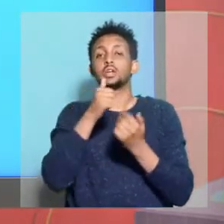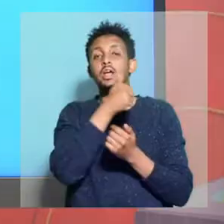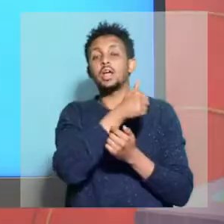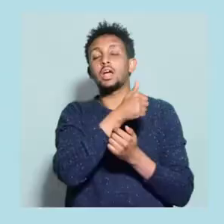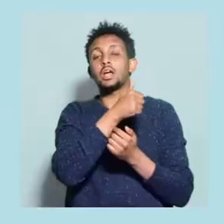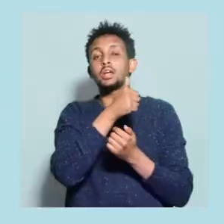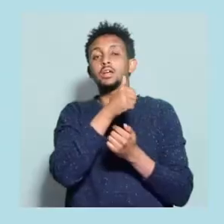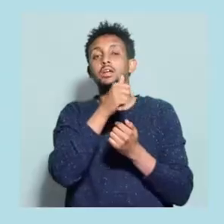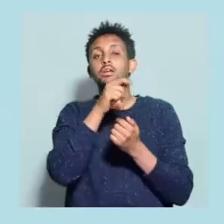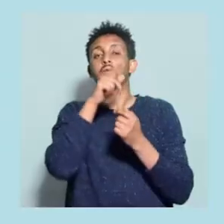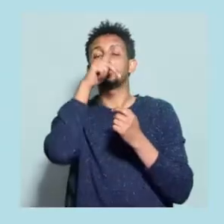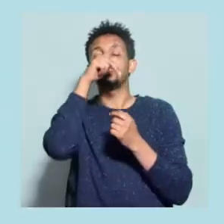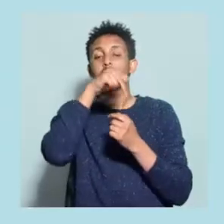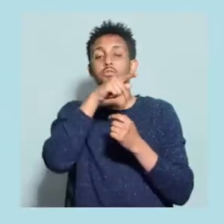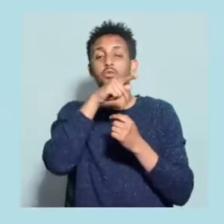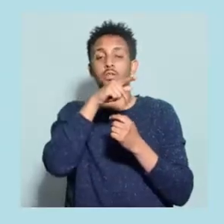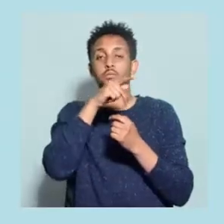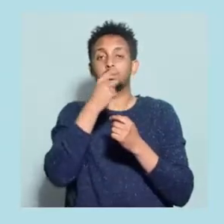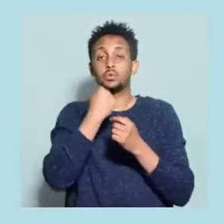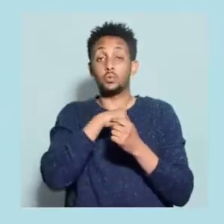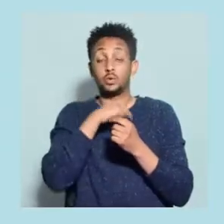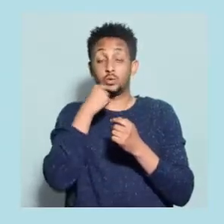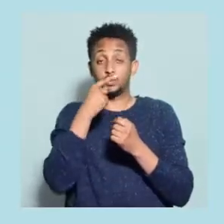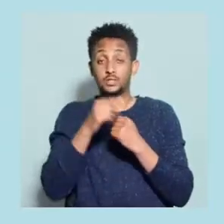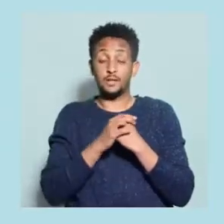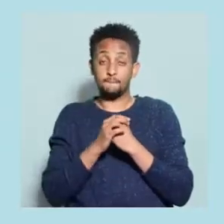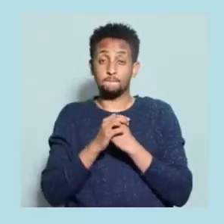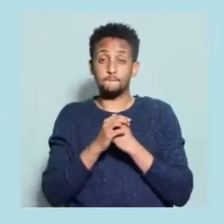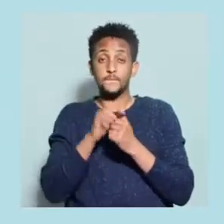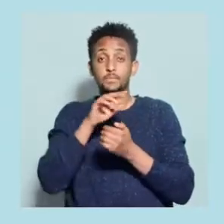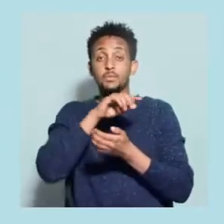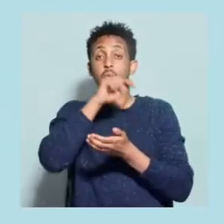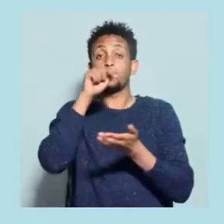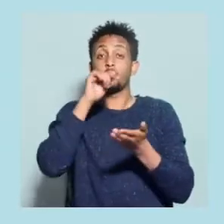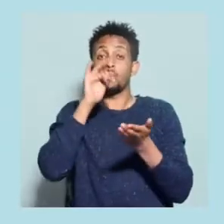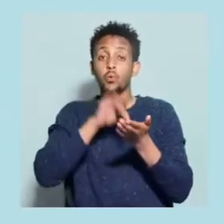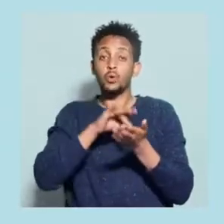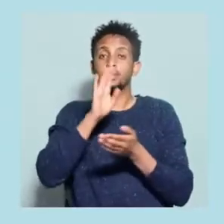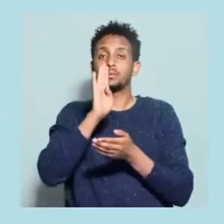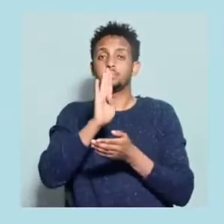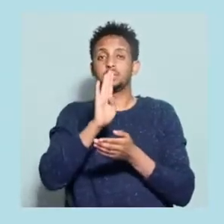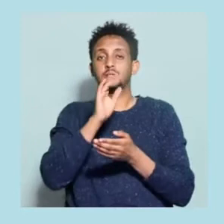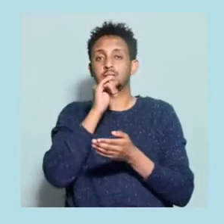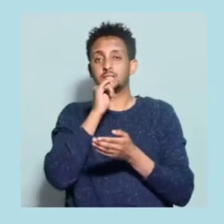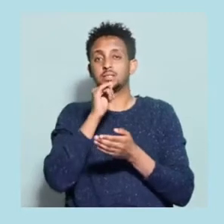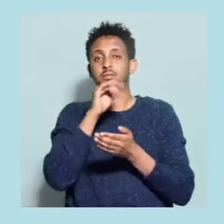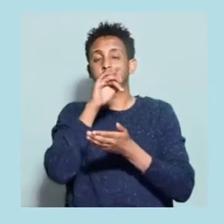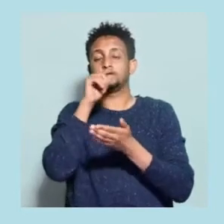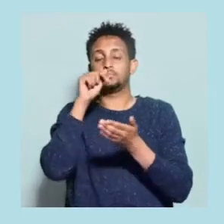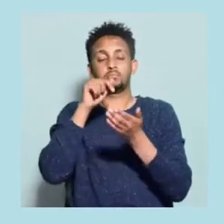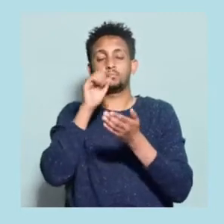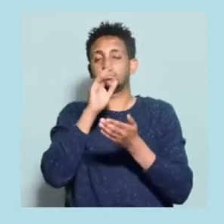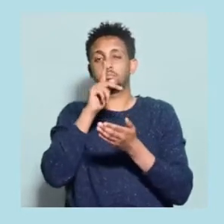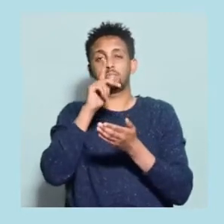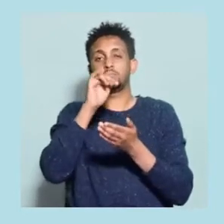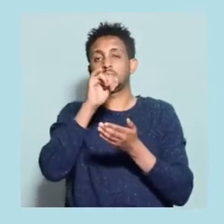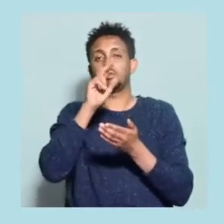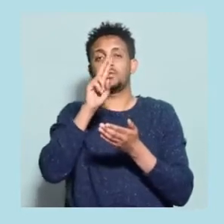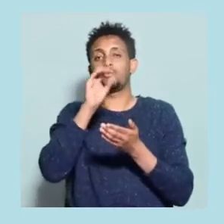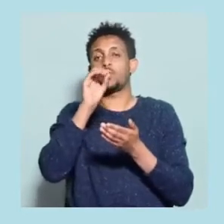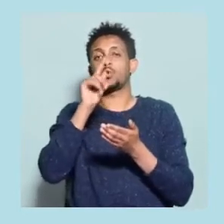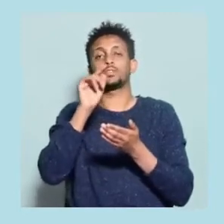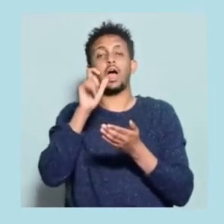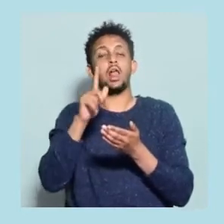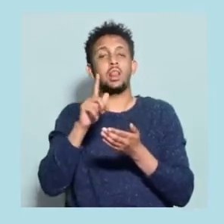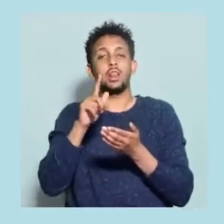A as pivotal point. Let's say that point B is a pivotal point. Okay? If B